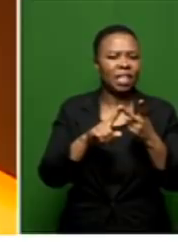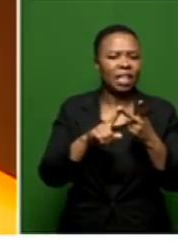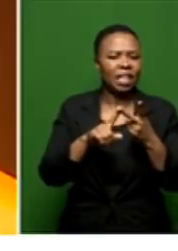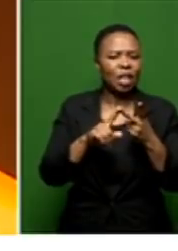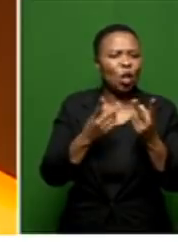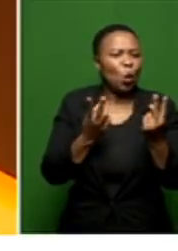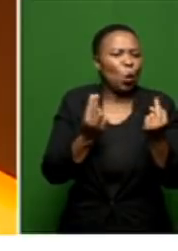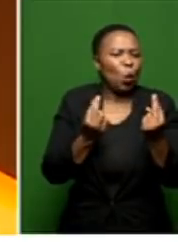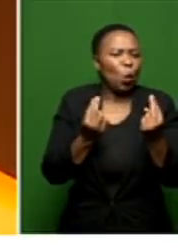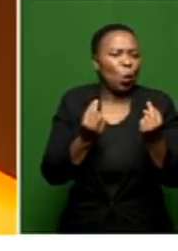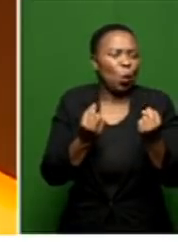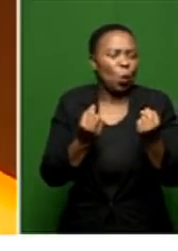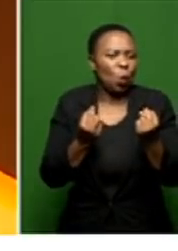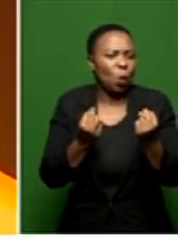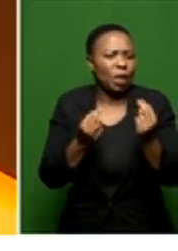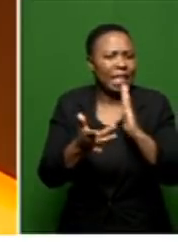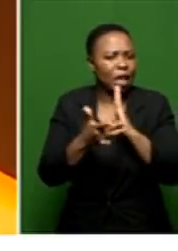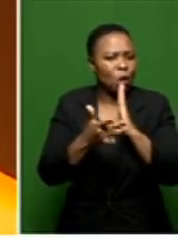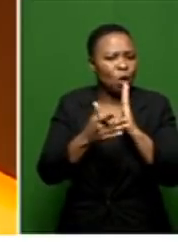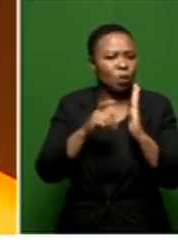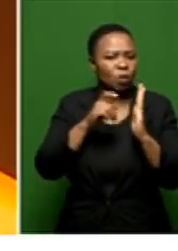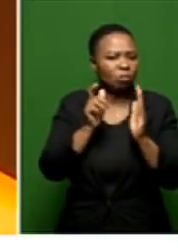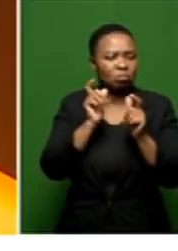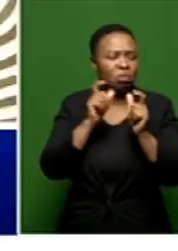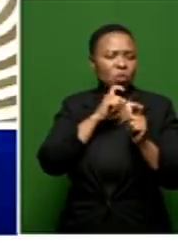the new technology being used?